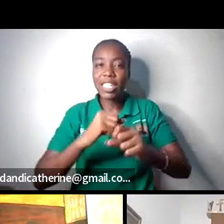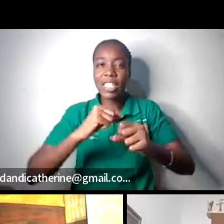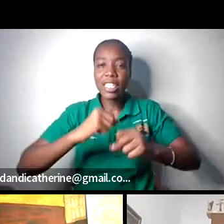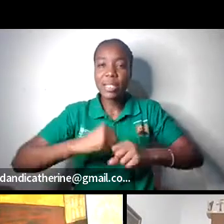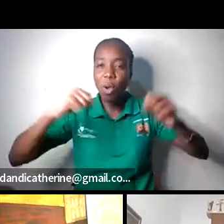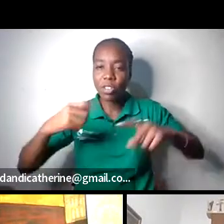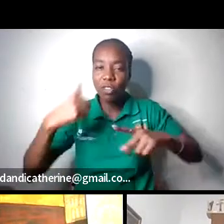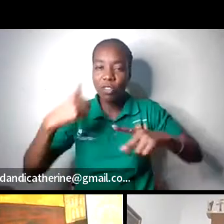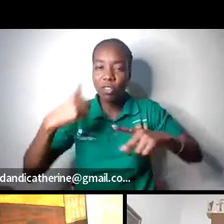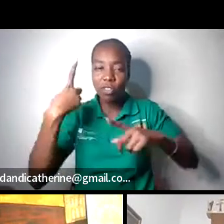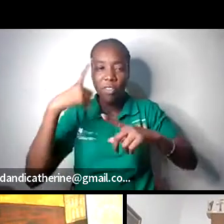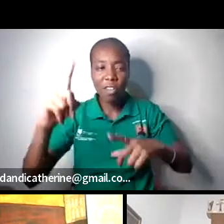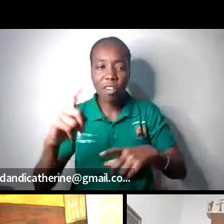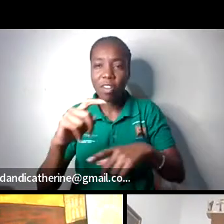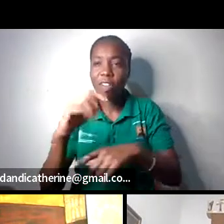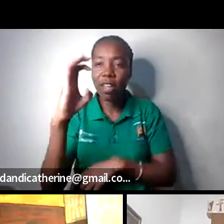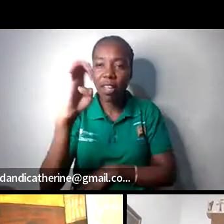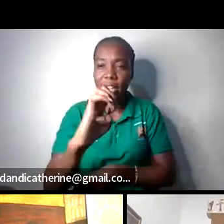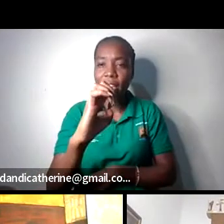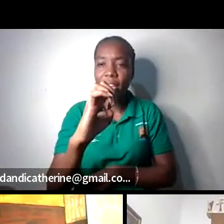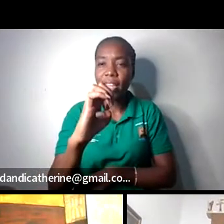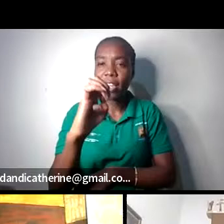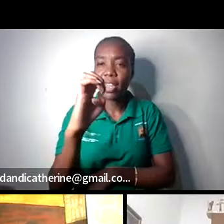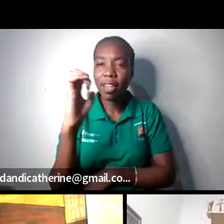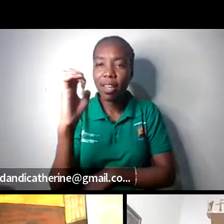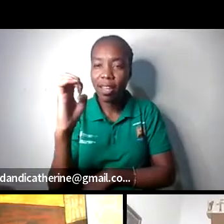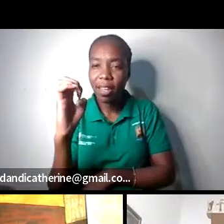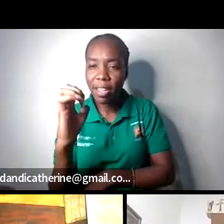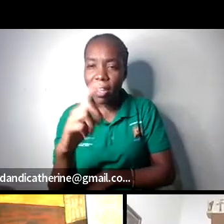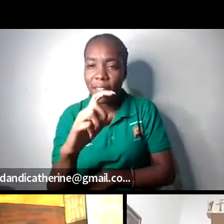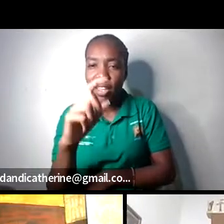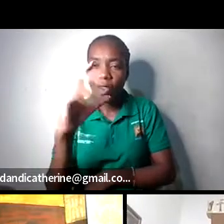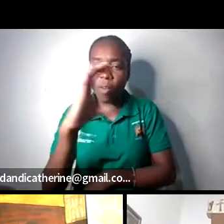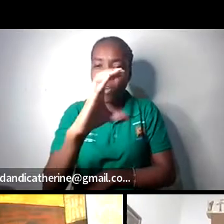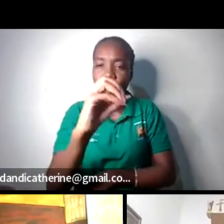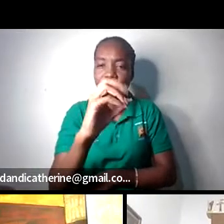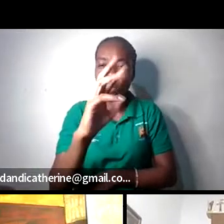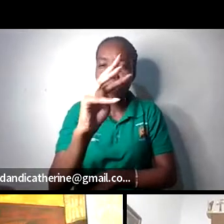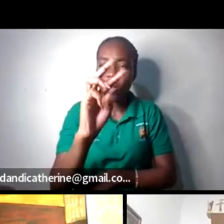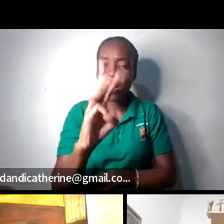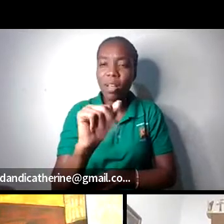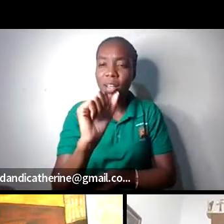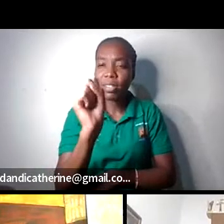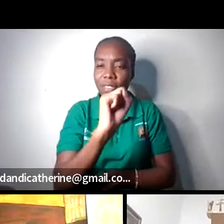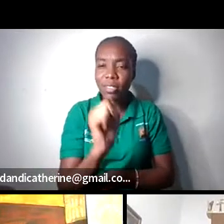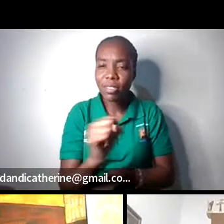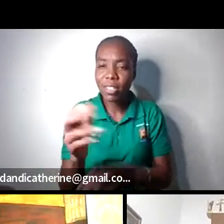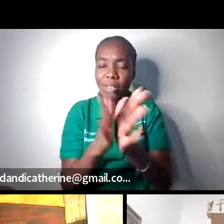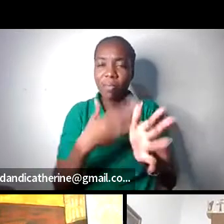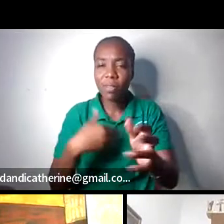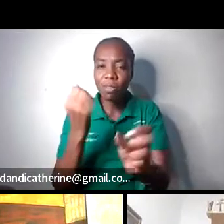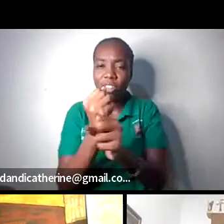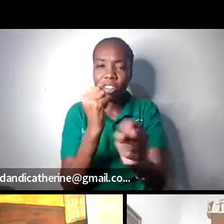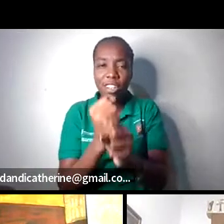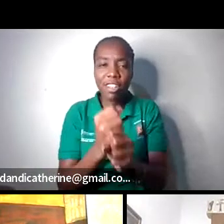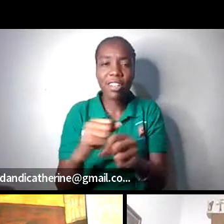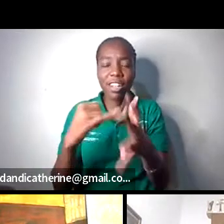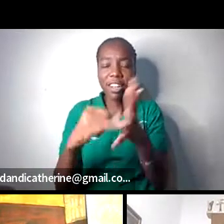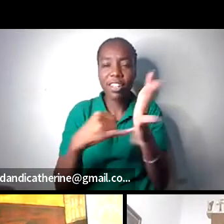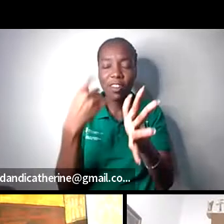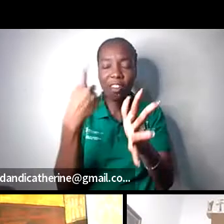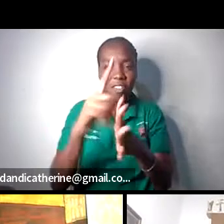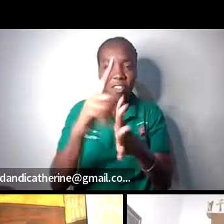Well, I would say I was a chemical engineer, and I worked in a lot of industries, pharmaceuticals, petroleum,